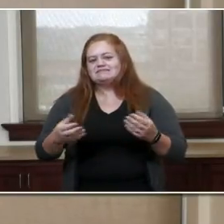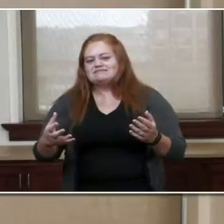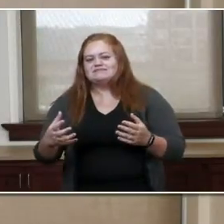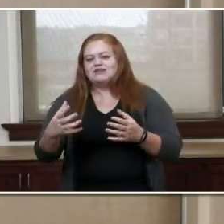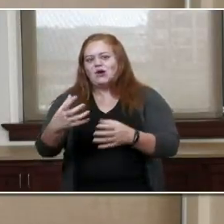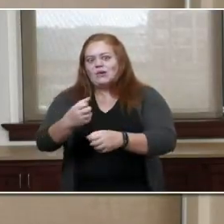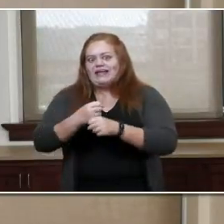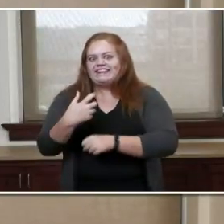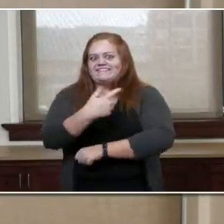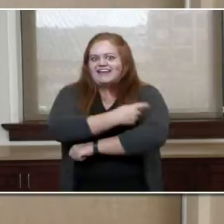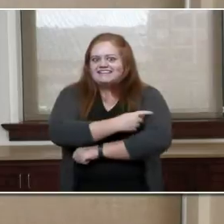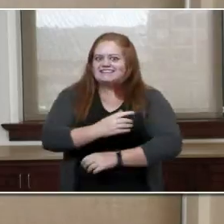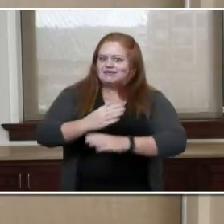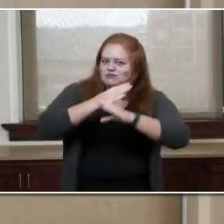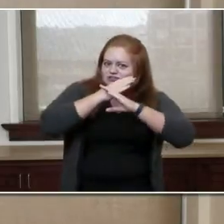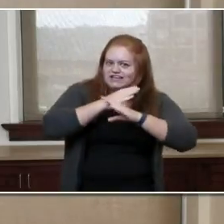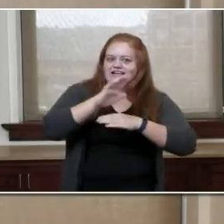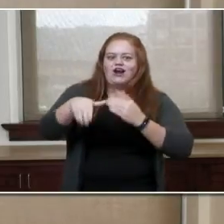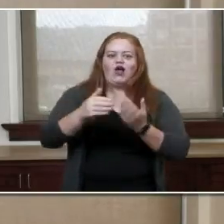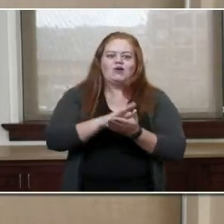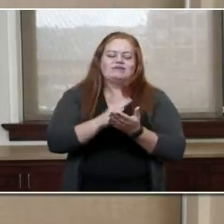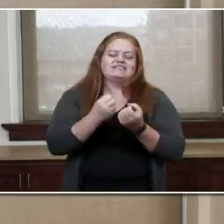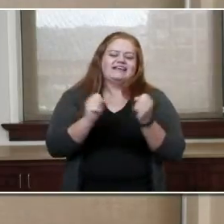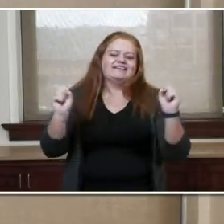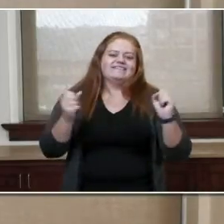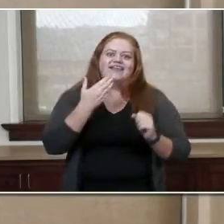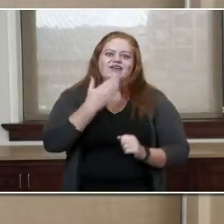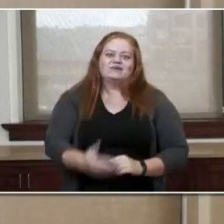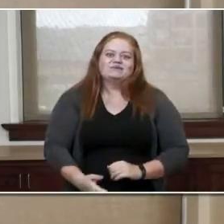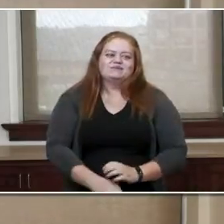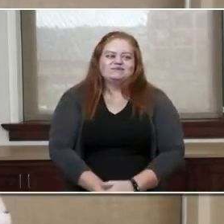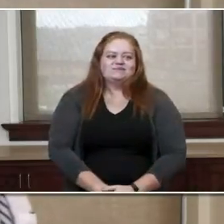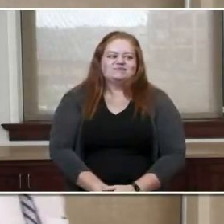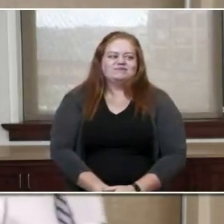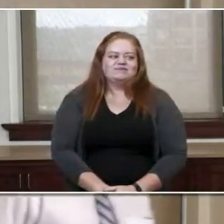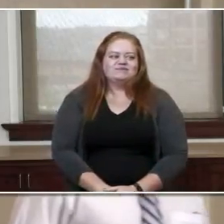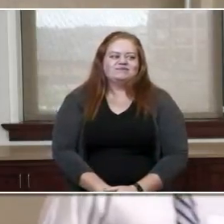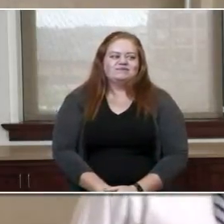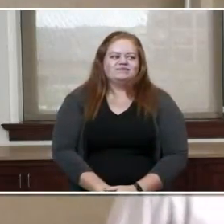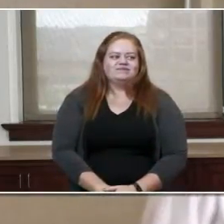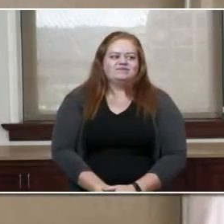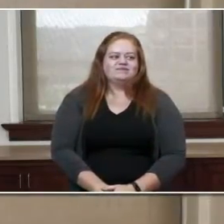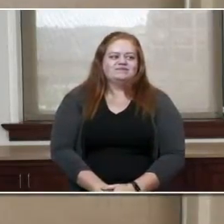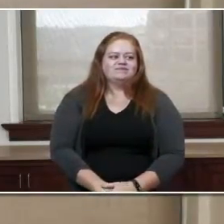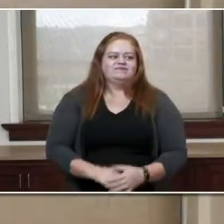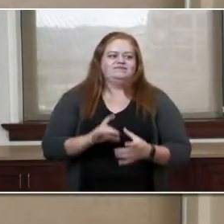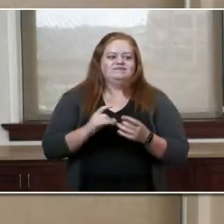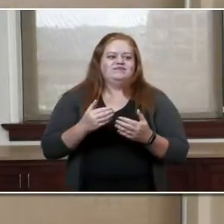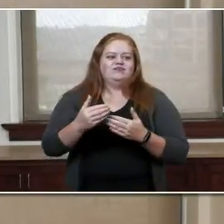get protected, and all be safe. Thank you. As the county executive